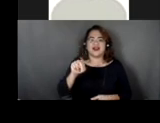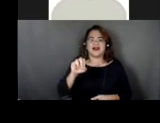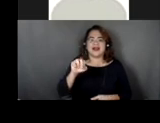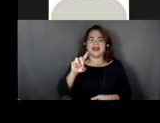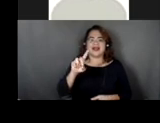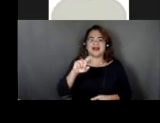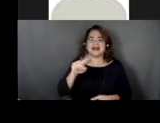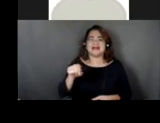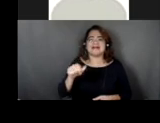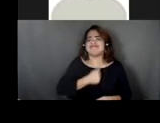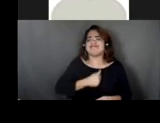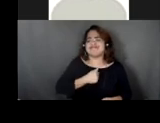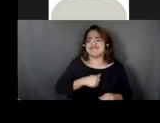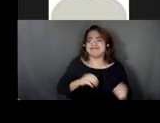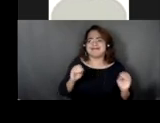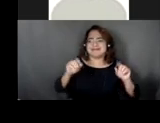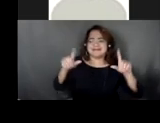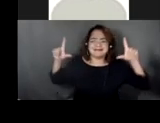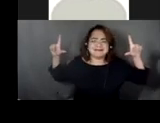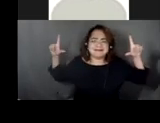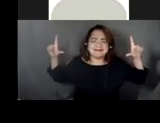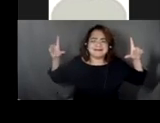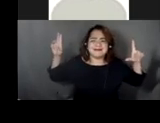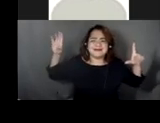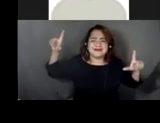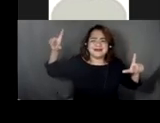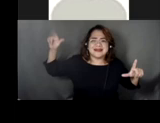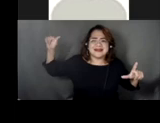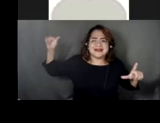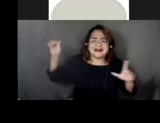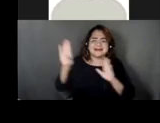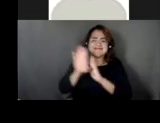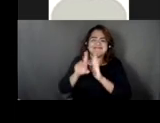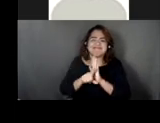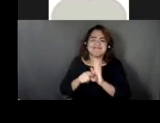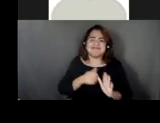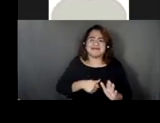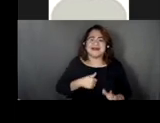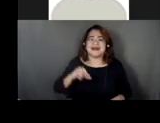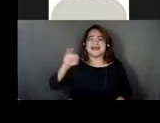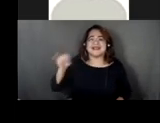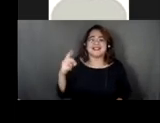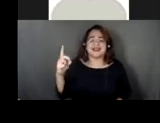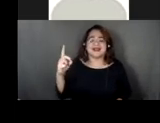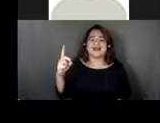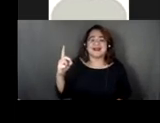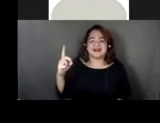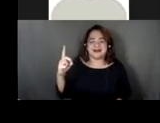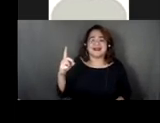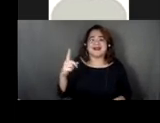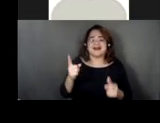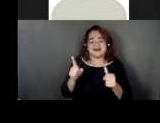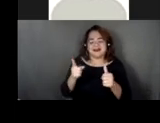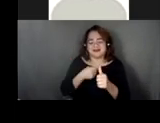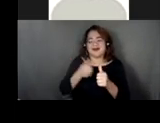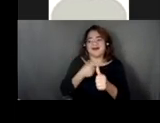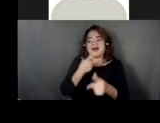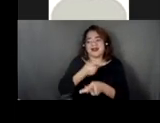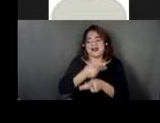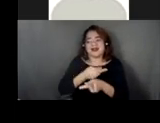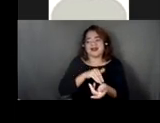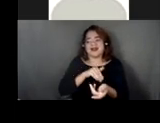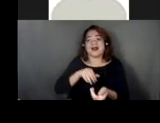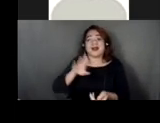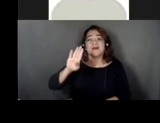Sorry, I don't have the UCLA health background. That's quite all right. I'm JD Fernandez, also a primary care doctor at one of the Beverly